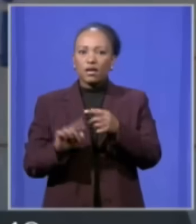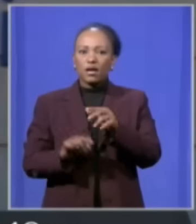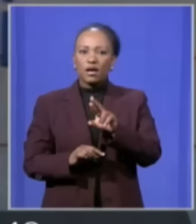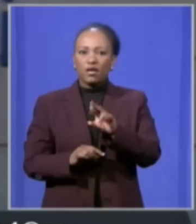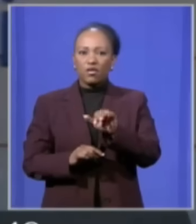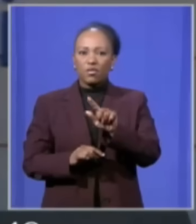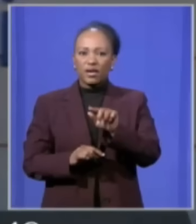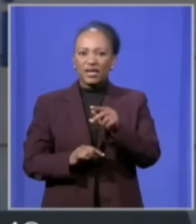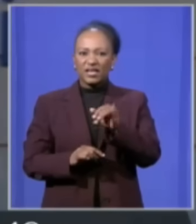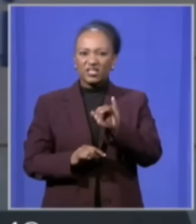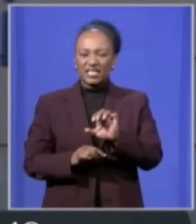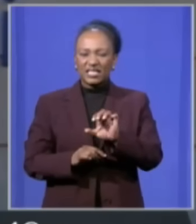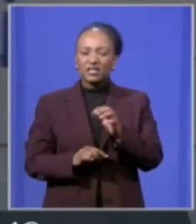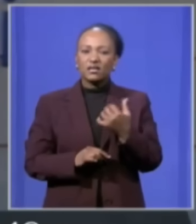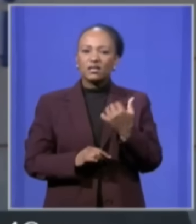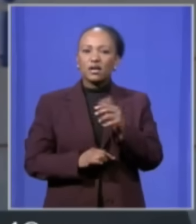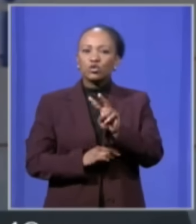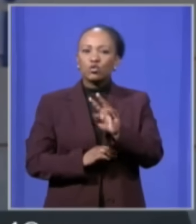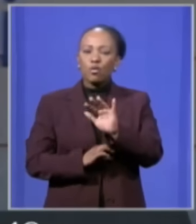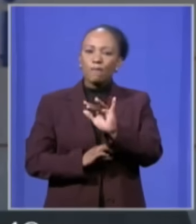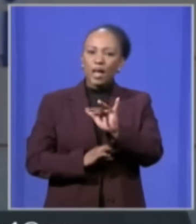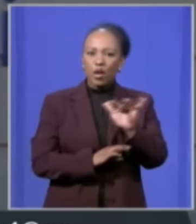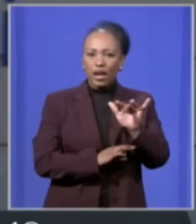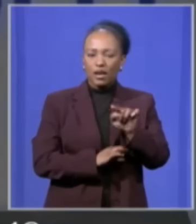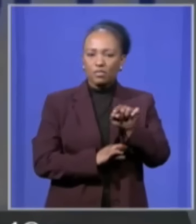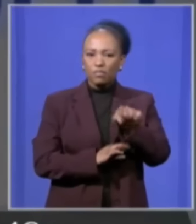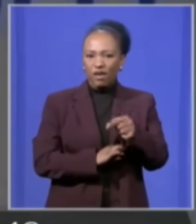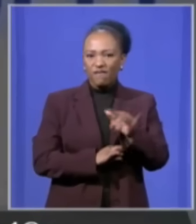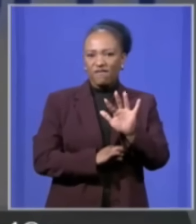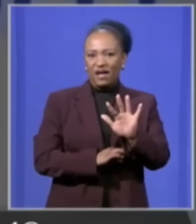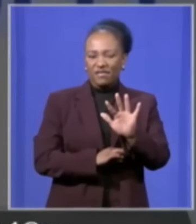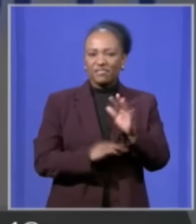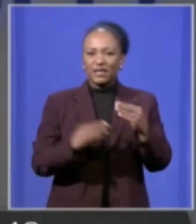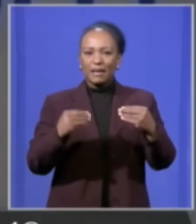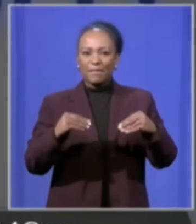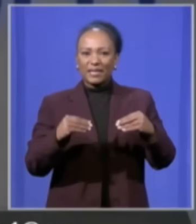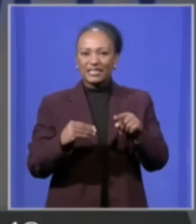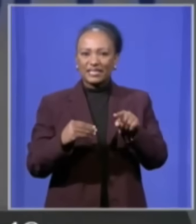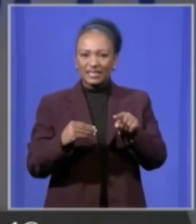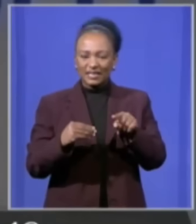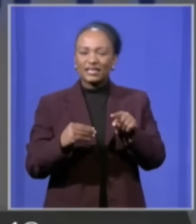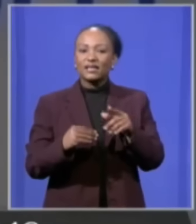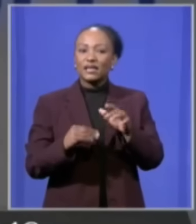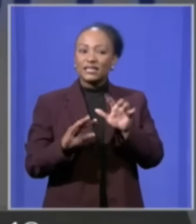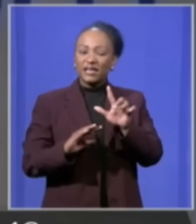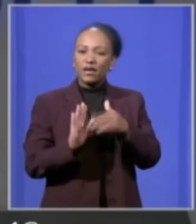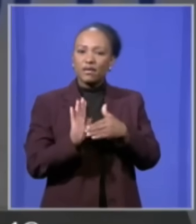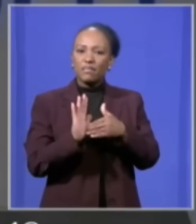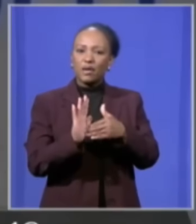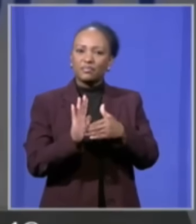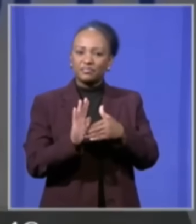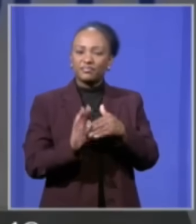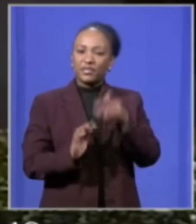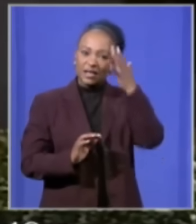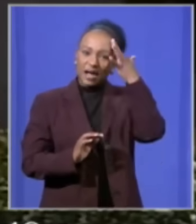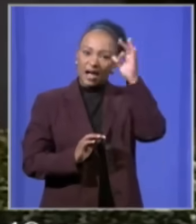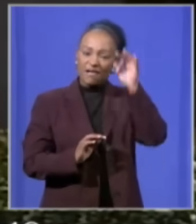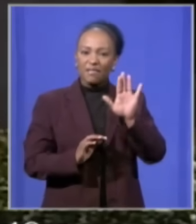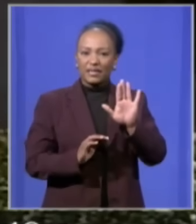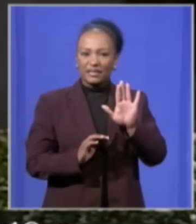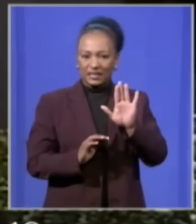kolota masepala dibilione tše 2.5 tša diranta. Dikgwebo e be e le dimilione tše 700 mola mmušo e le dimilione